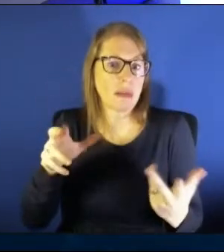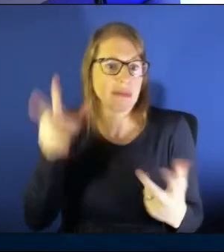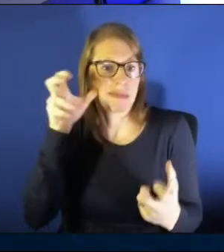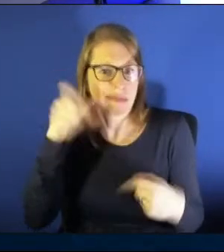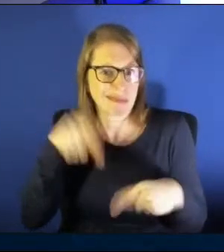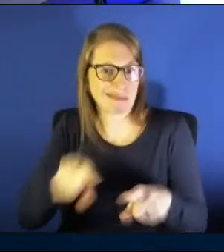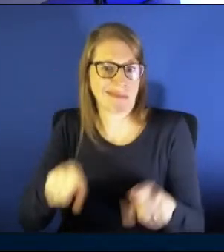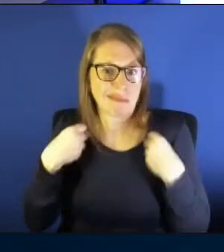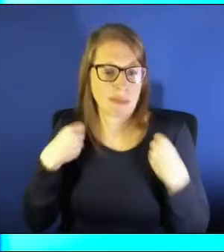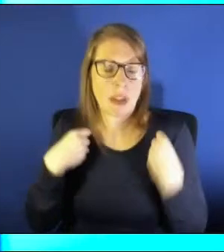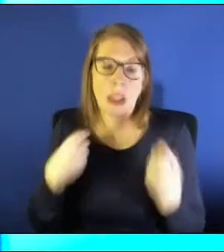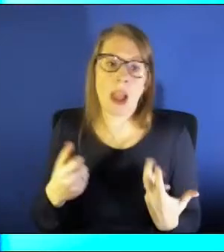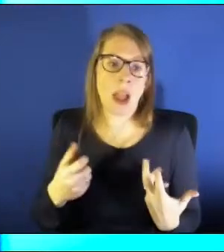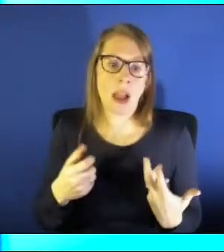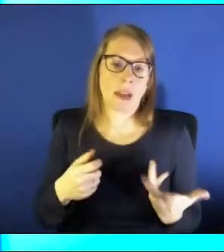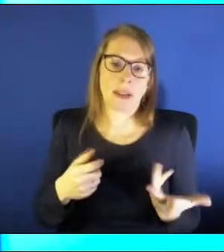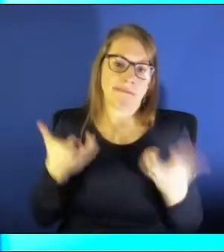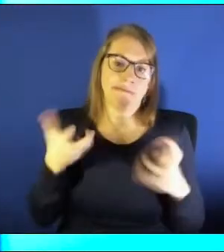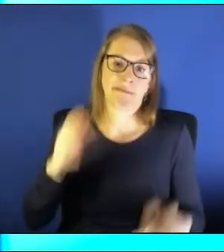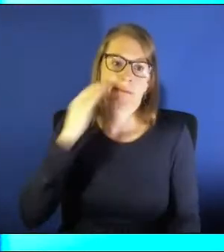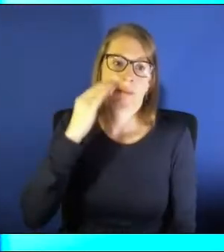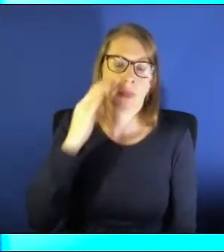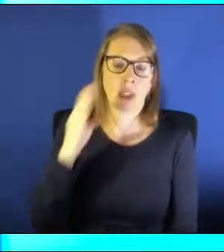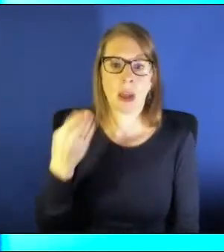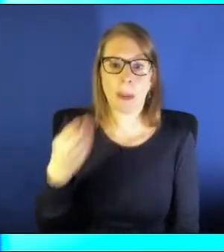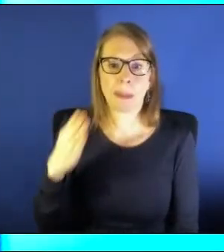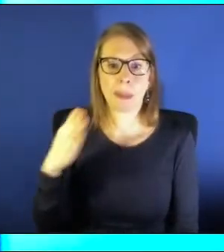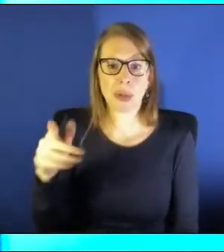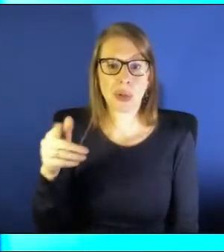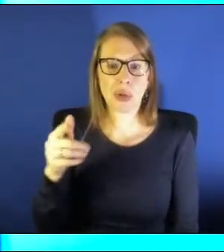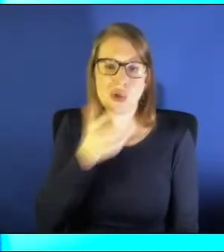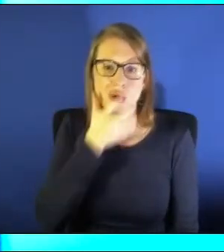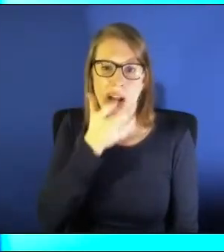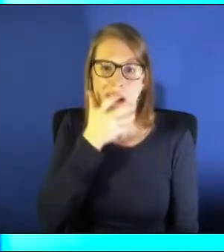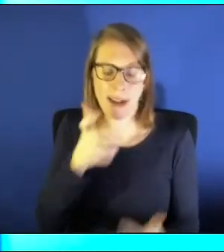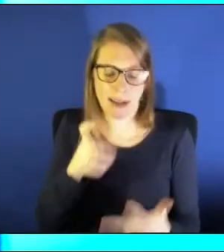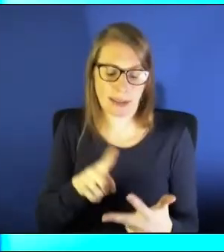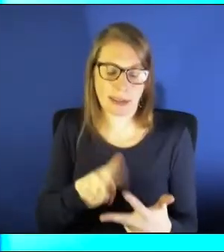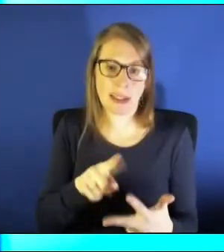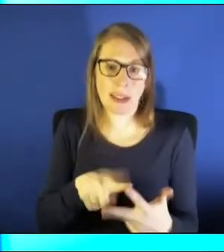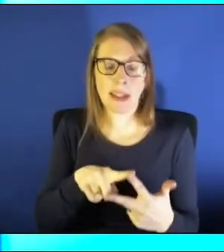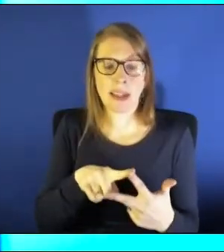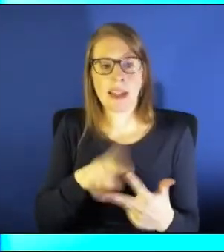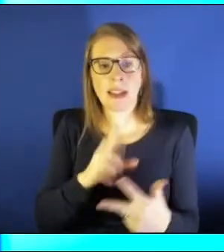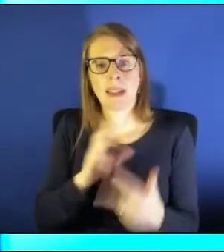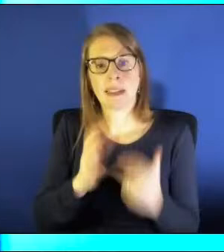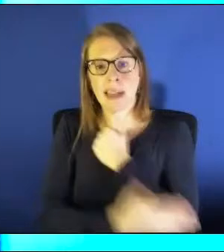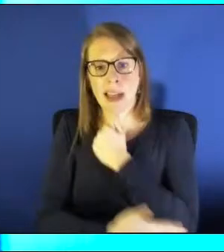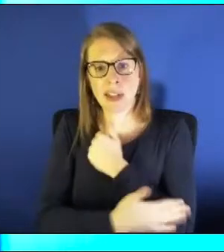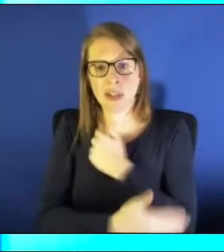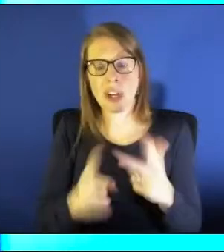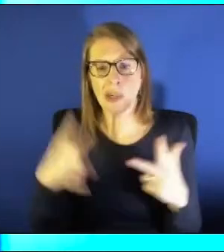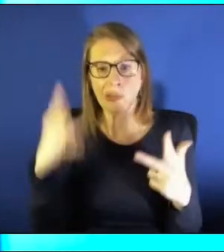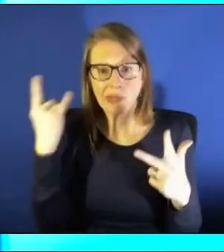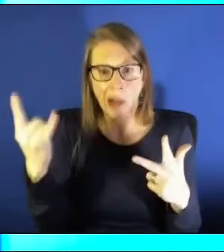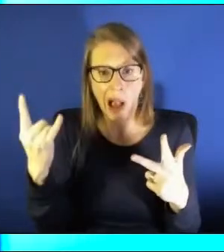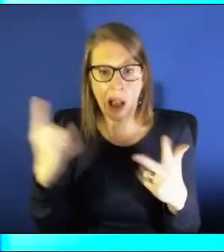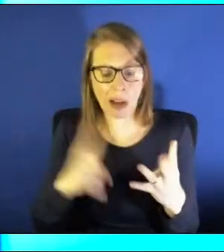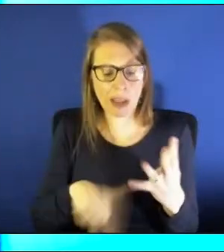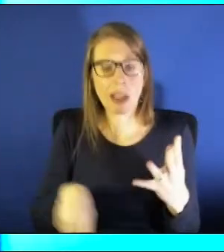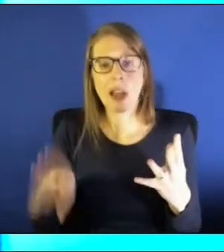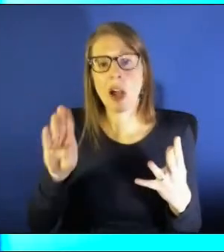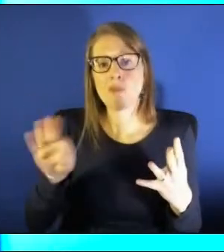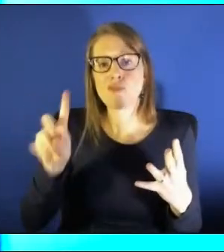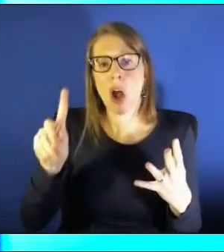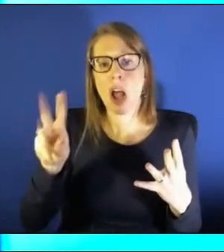want to know. I listen to a lot of bluegrass, country, rock, some Broadway. I love Broadway. And